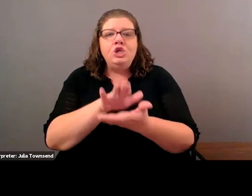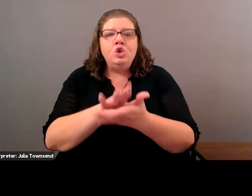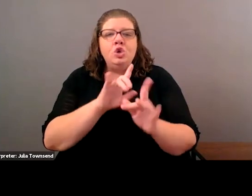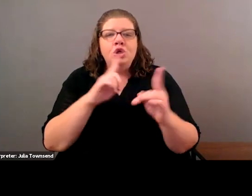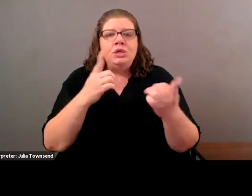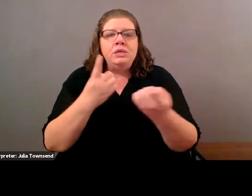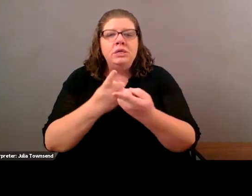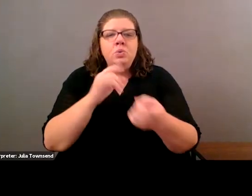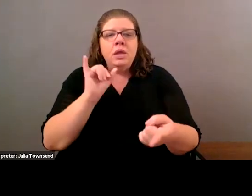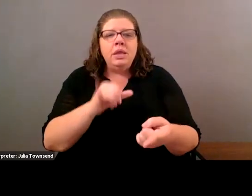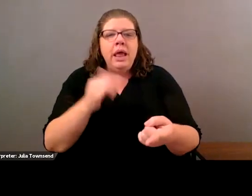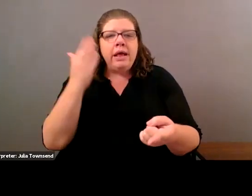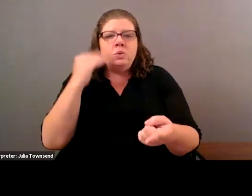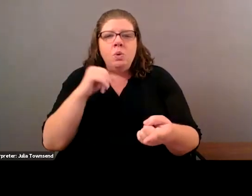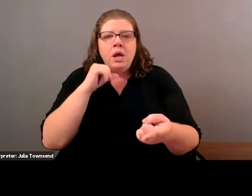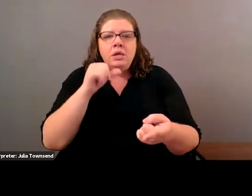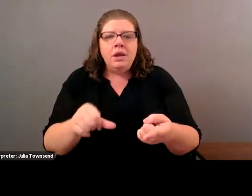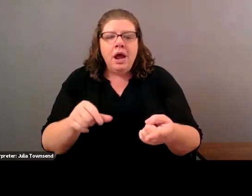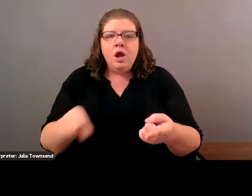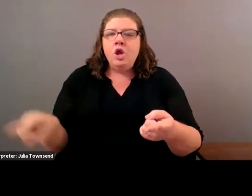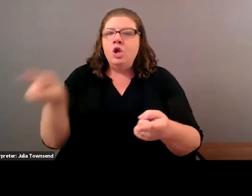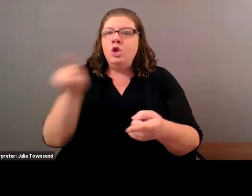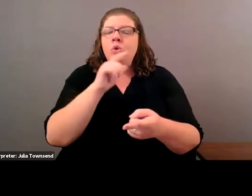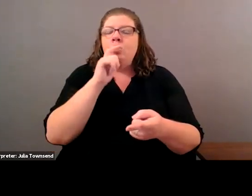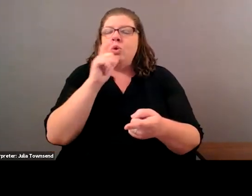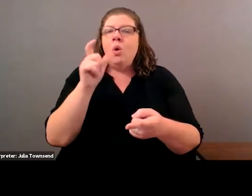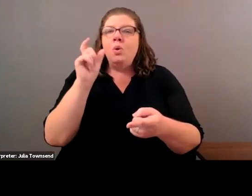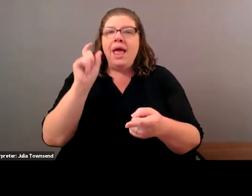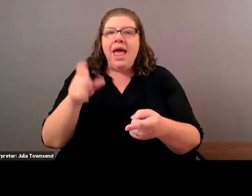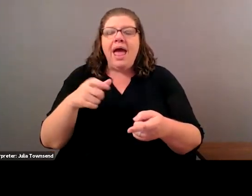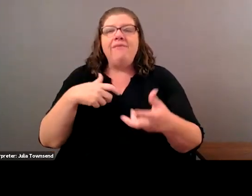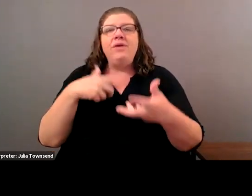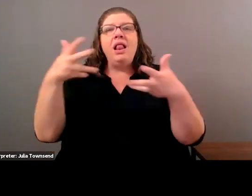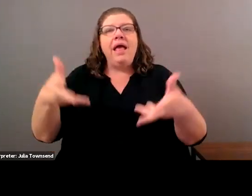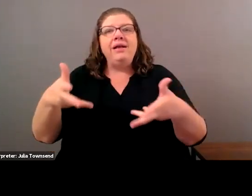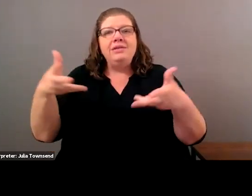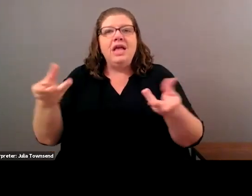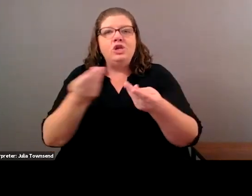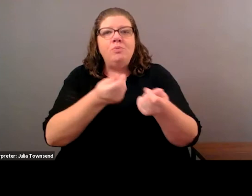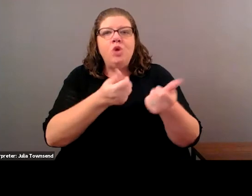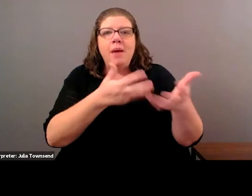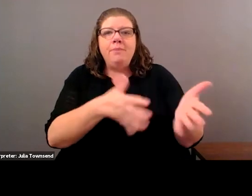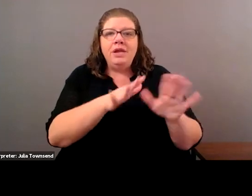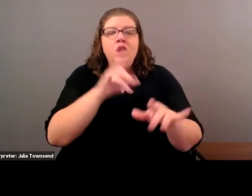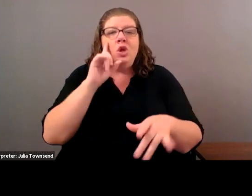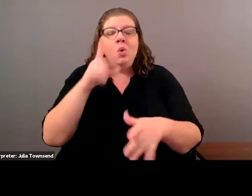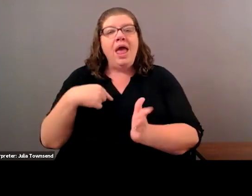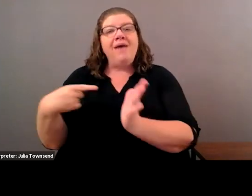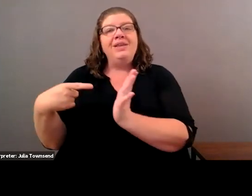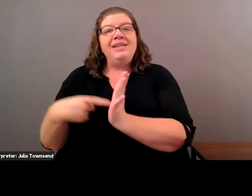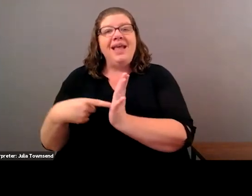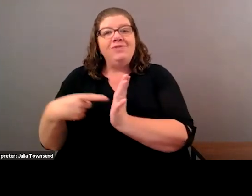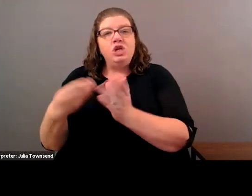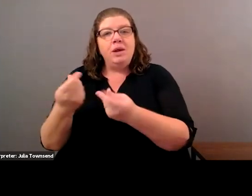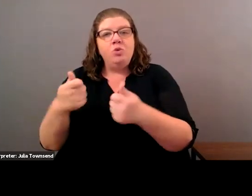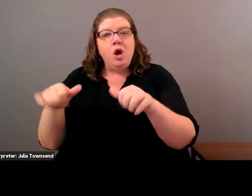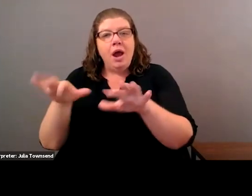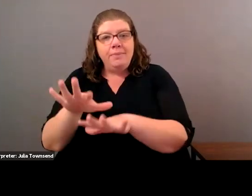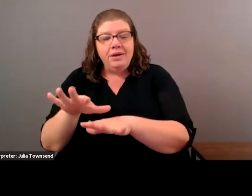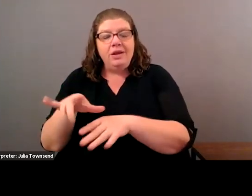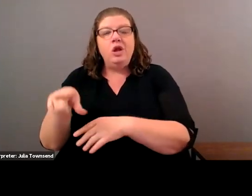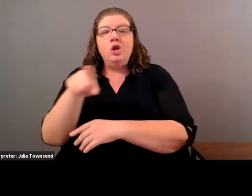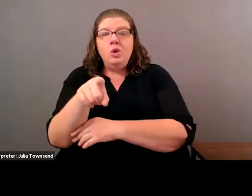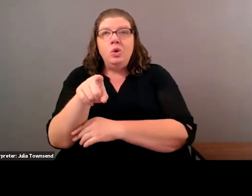don't have excess property. You have deficit property. You sold